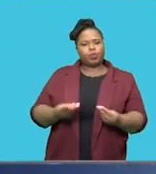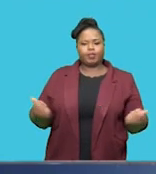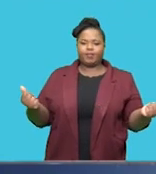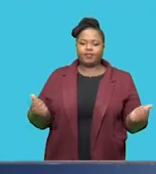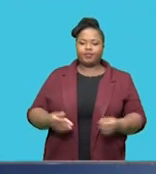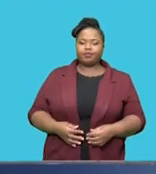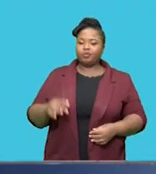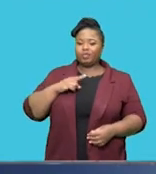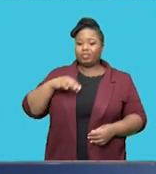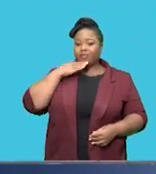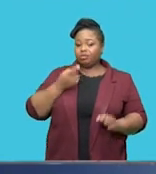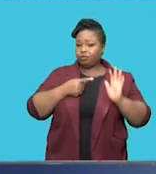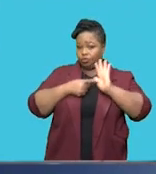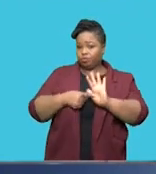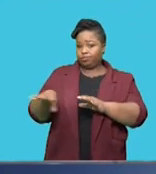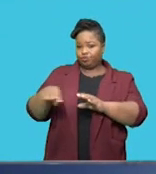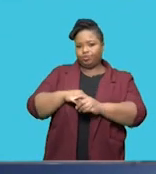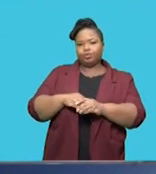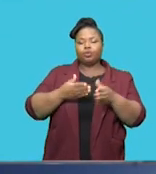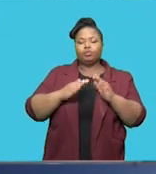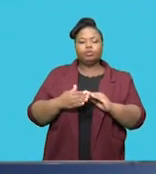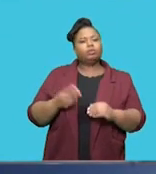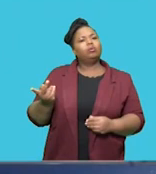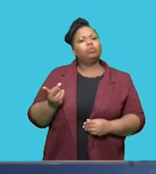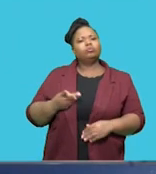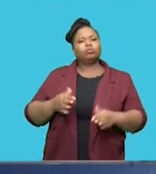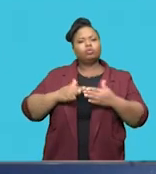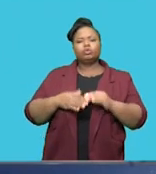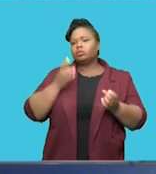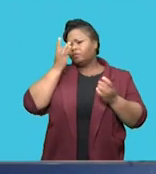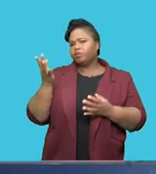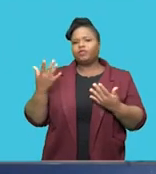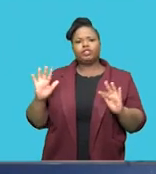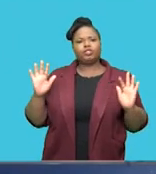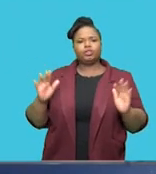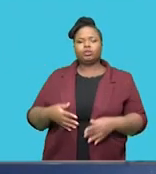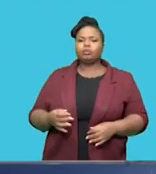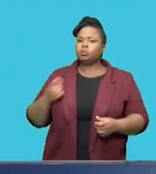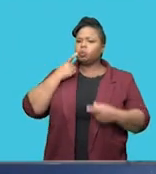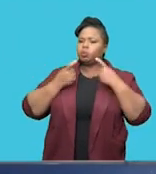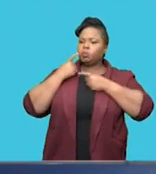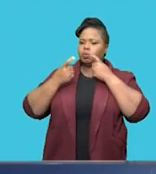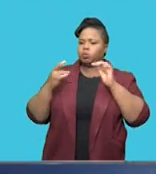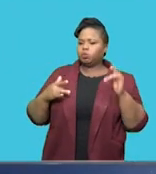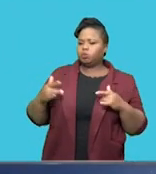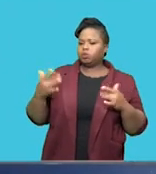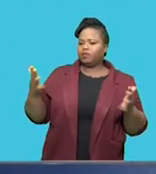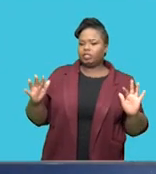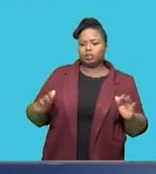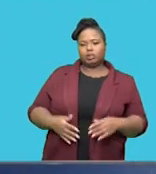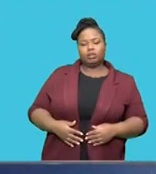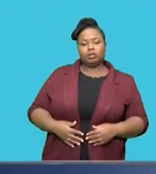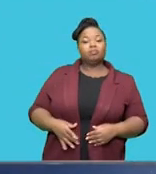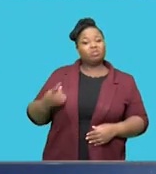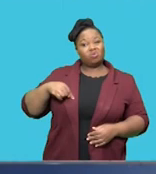of it shows that they are part of the community, and the community has been coming to them to raise their concerns, and we